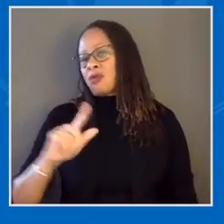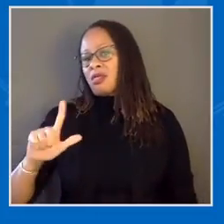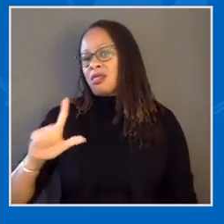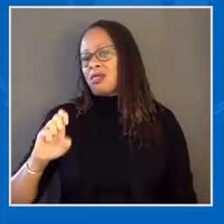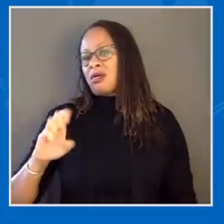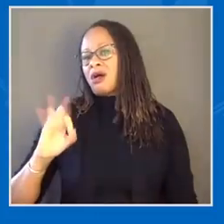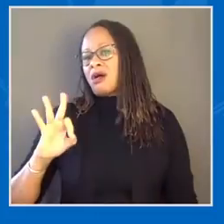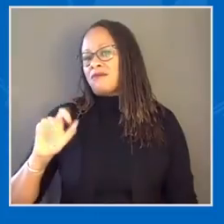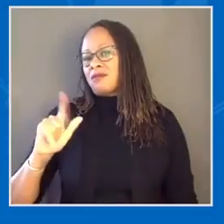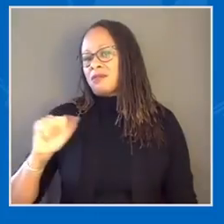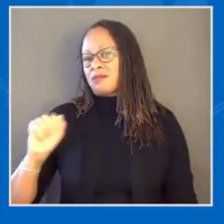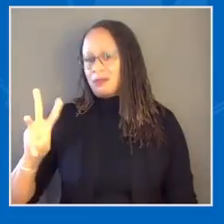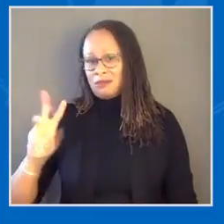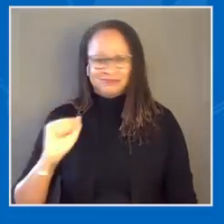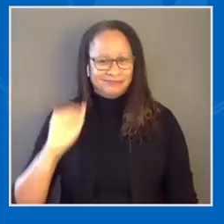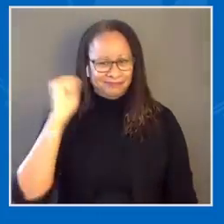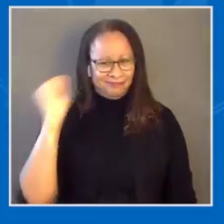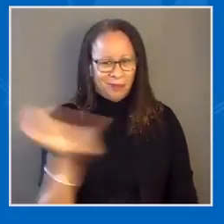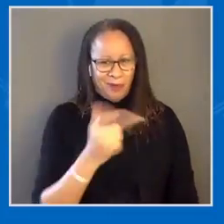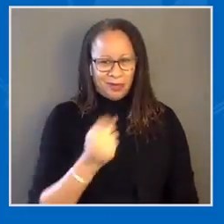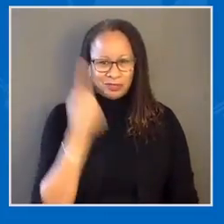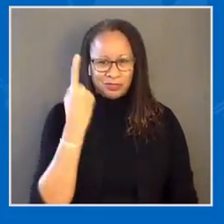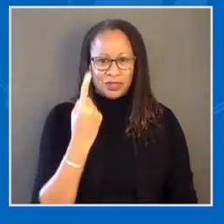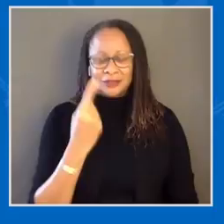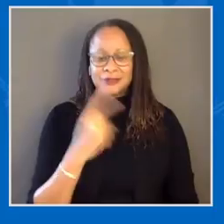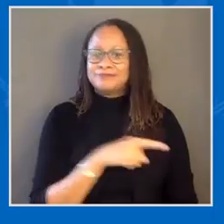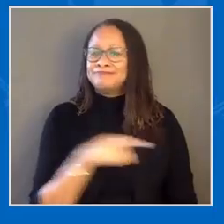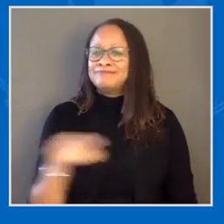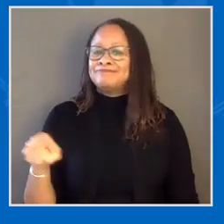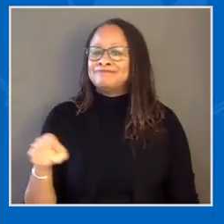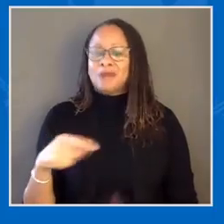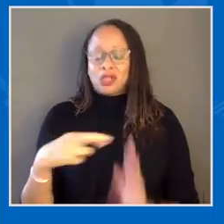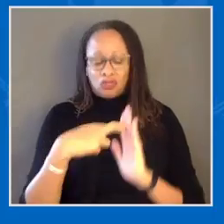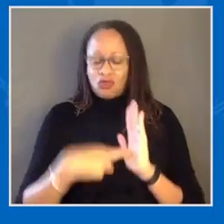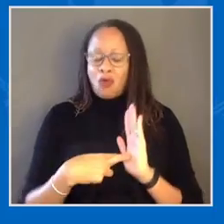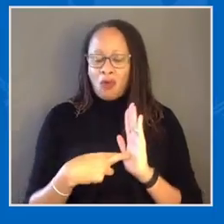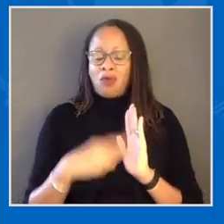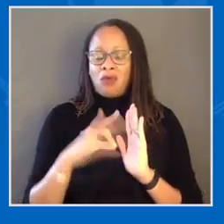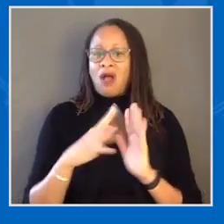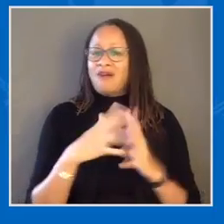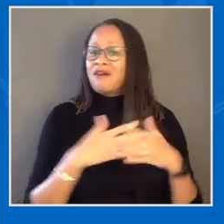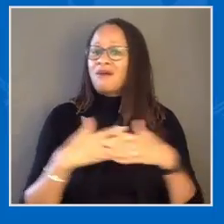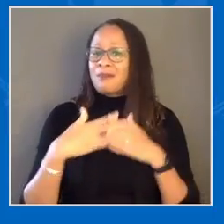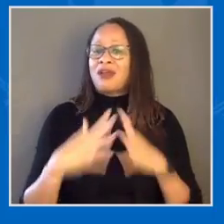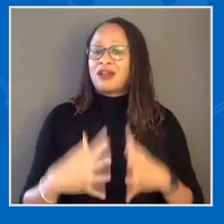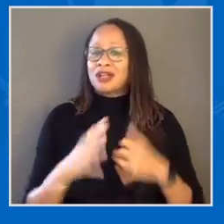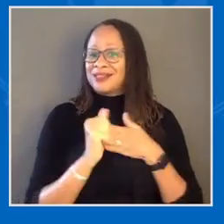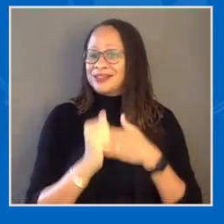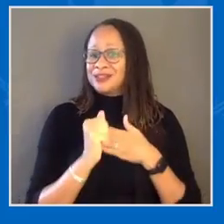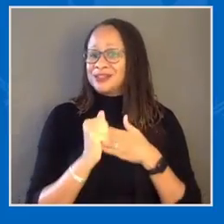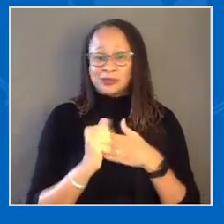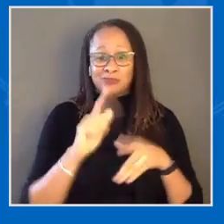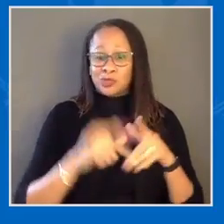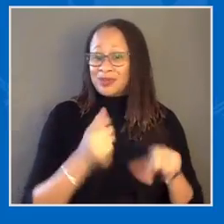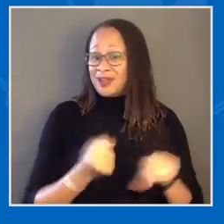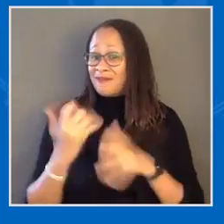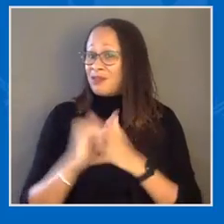And they understand the indispensable role of America's leadership in the